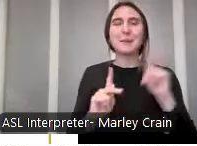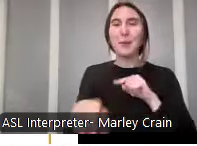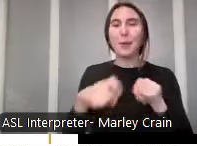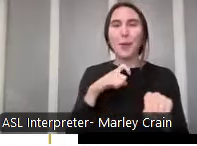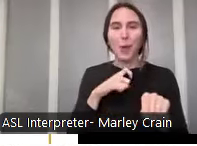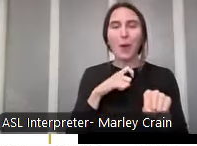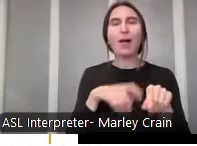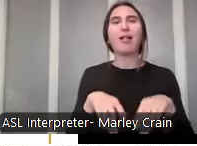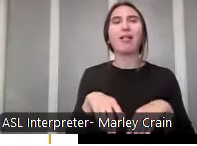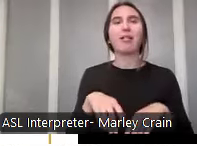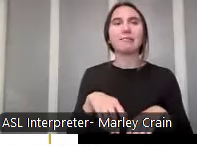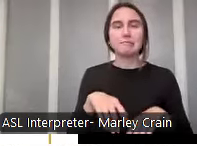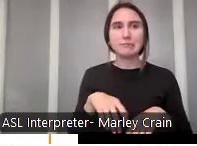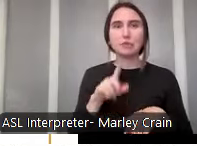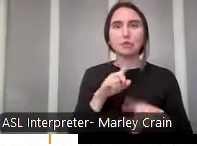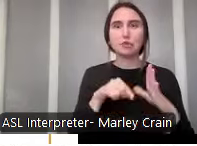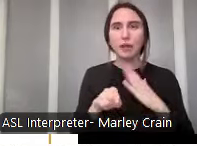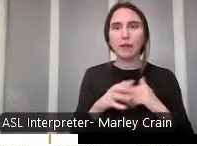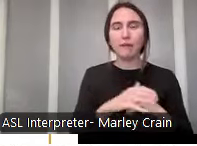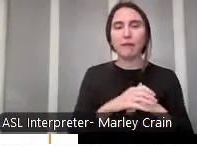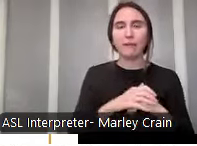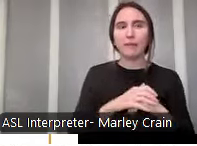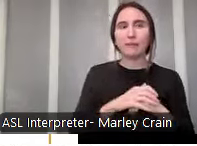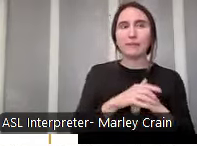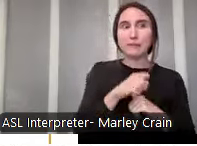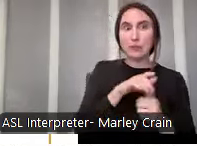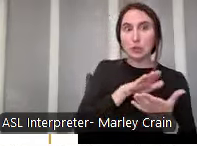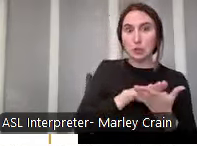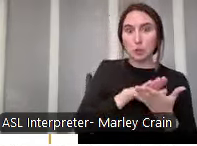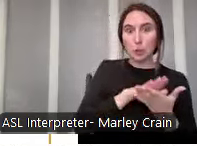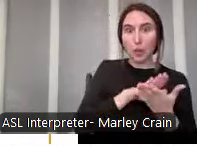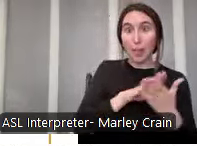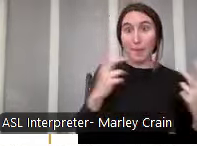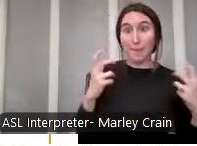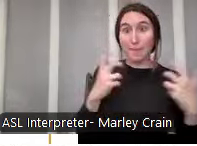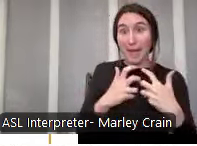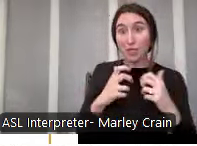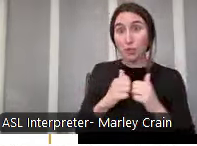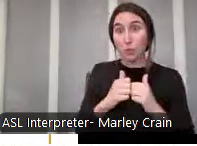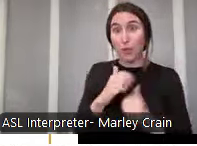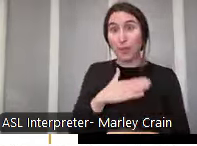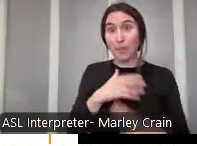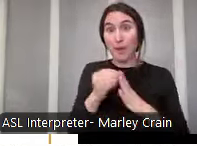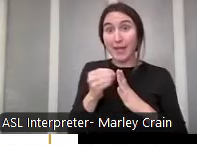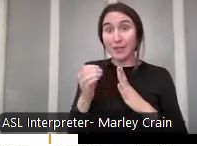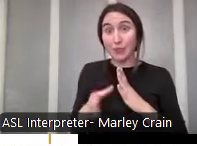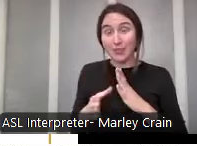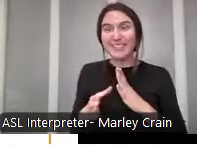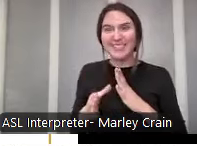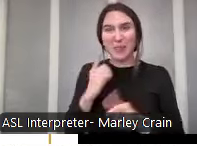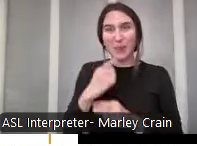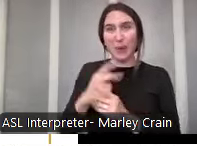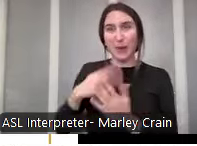out if you were matched with a school, for example, to make sure that the school can provide the program that's on your